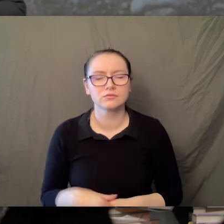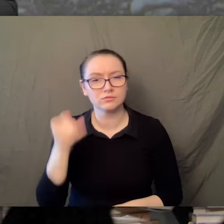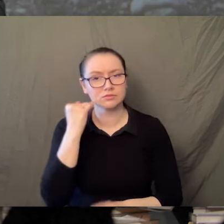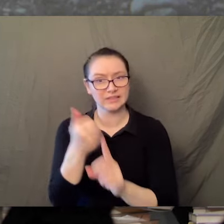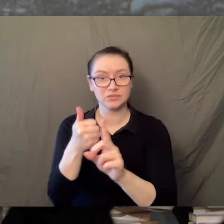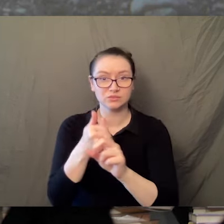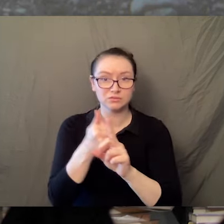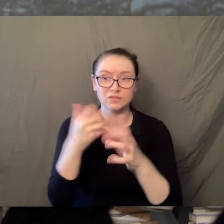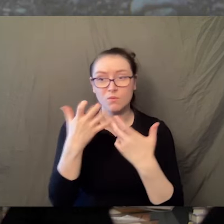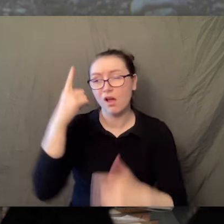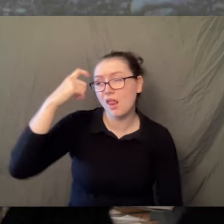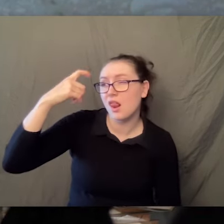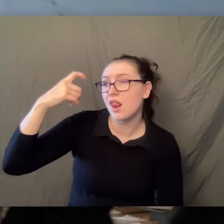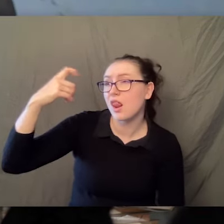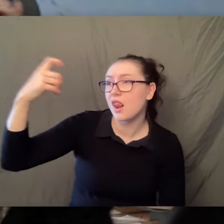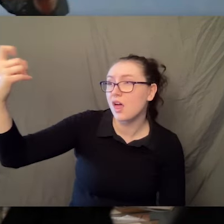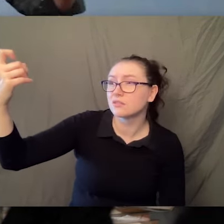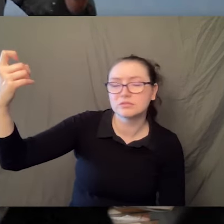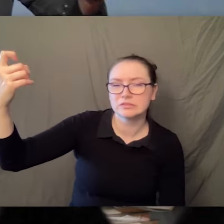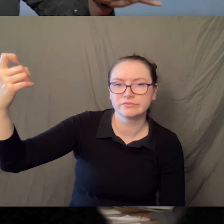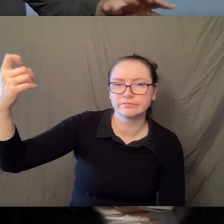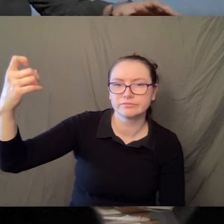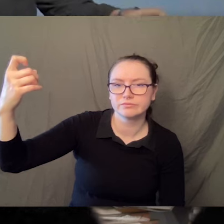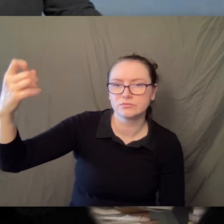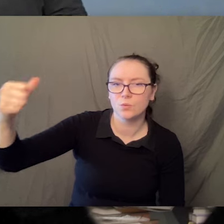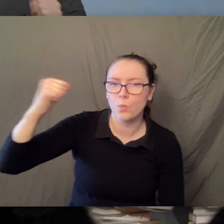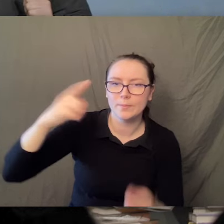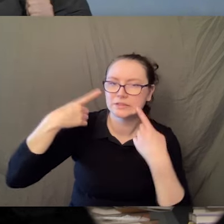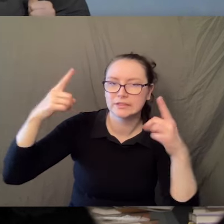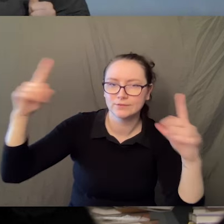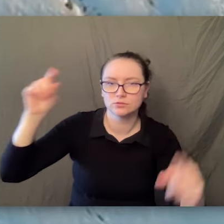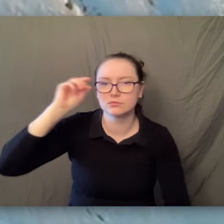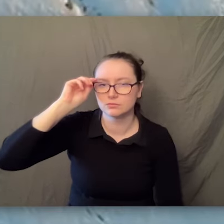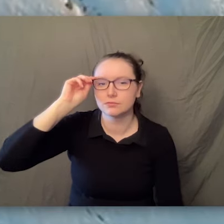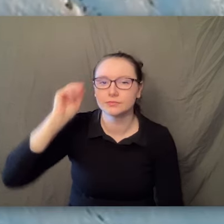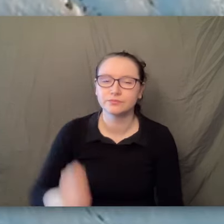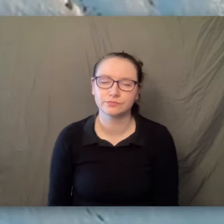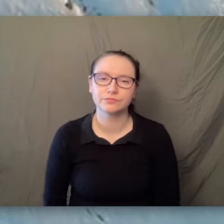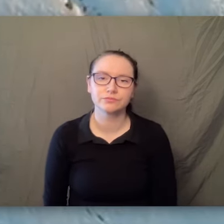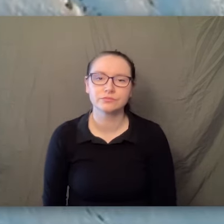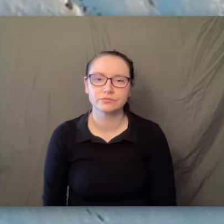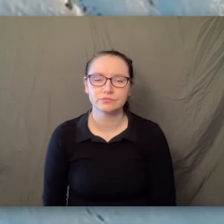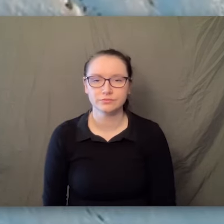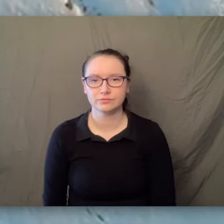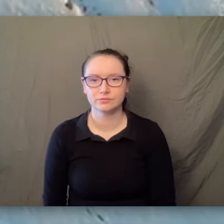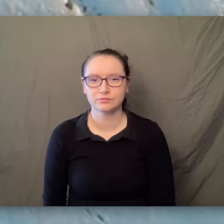situation, having pleasant daydreams, following a random path of footsteps and circles, that's not practical imagination, my friends. That's